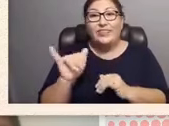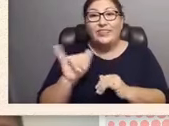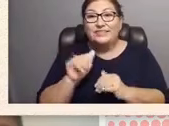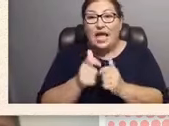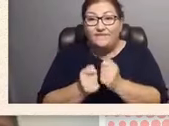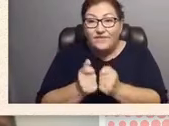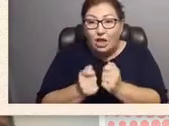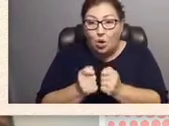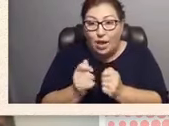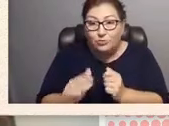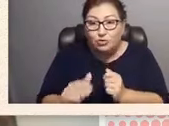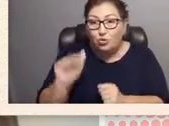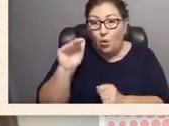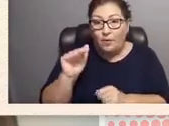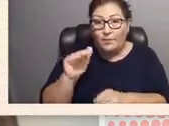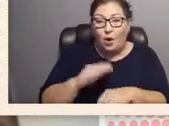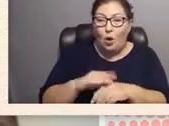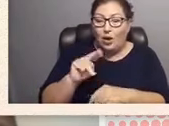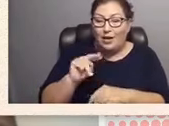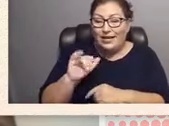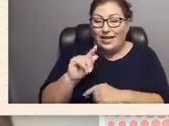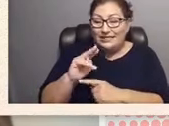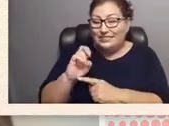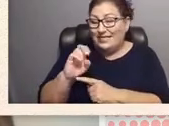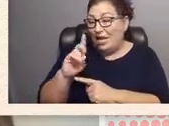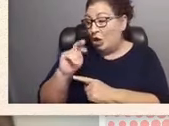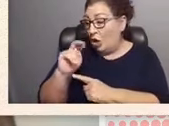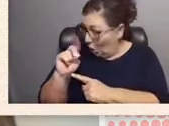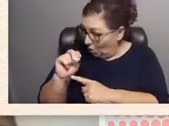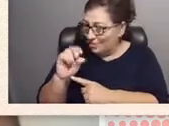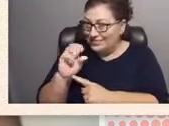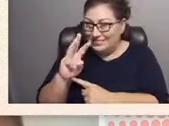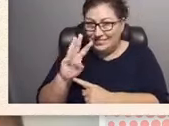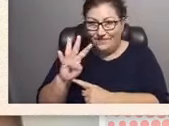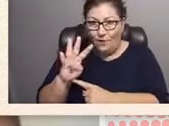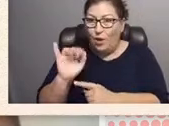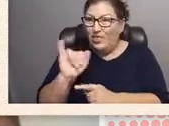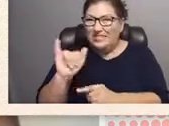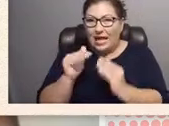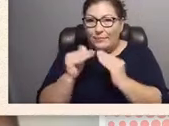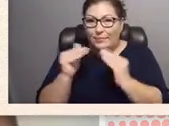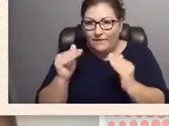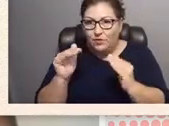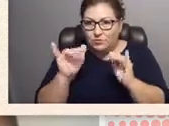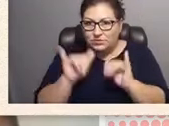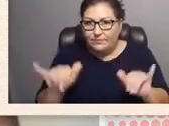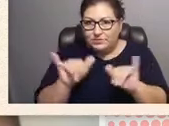on Nintendo 64. I've been playing the exact same level, and like I may not notice it. And